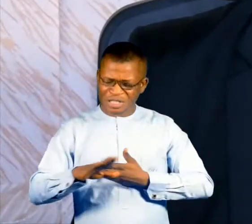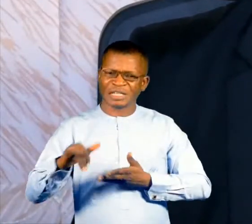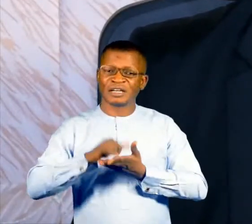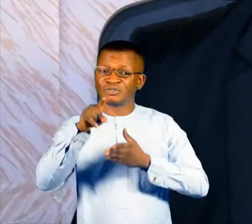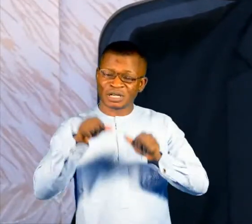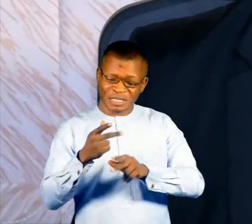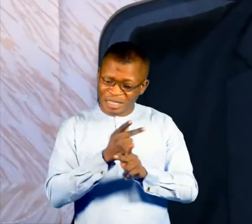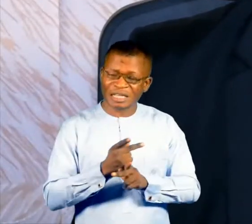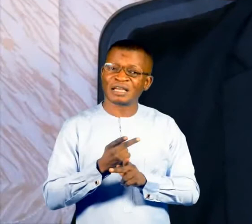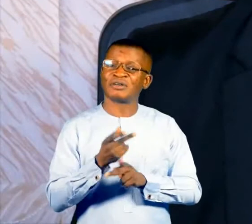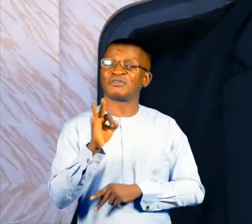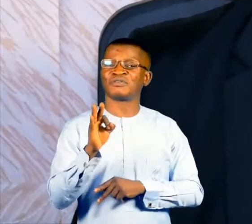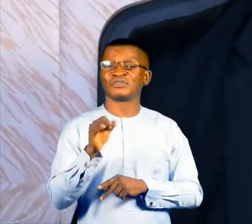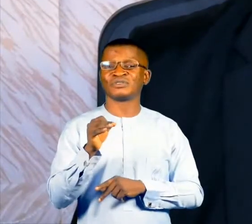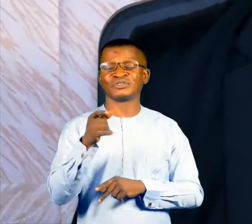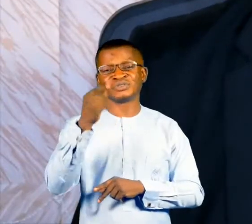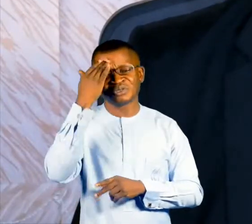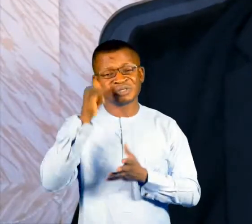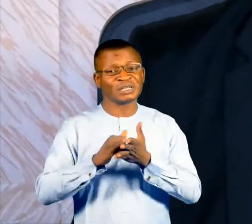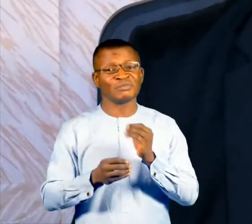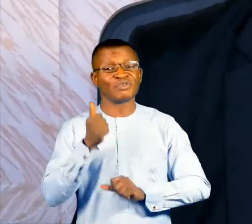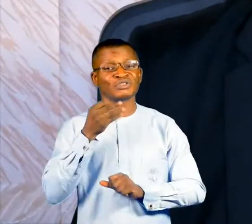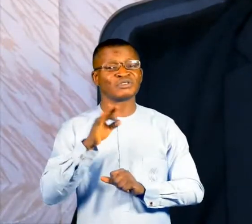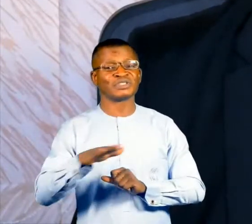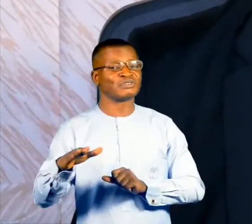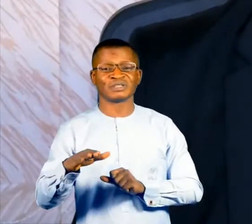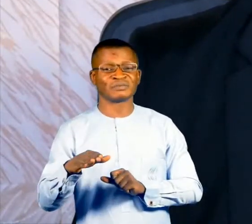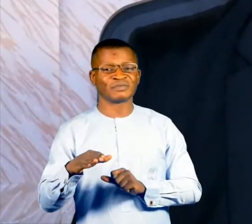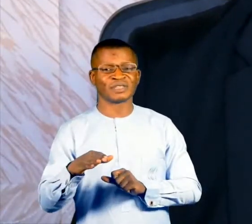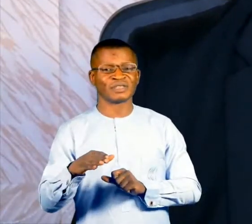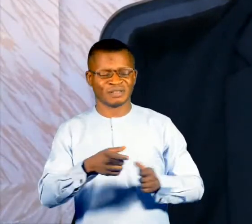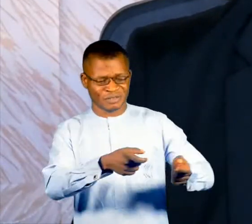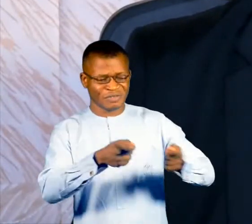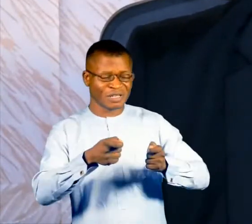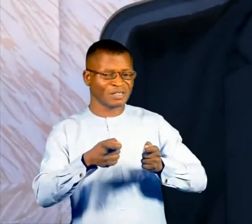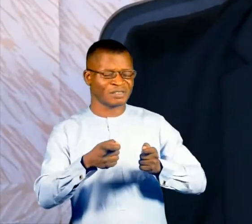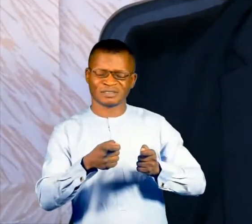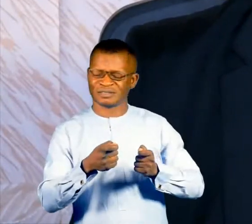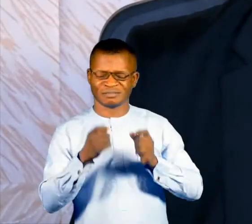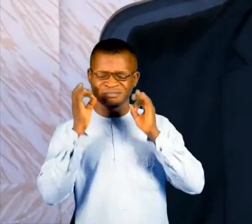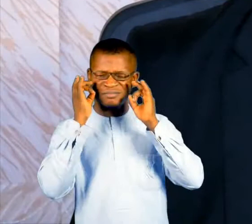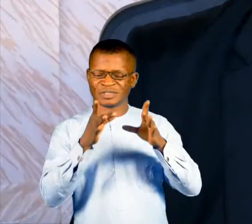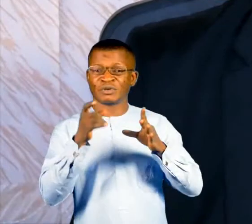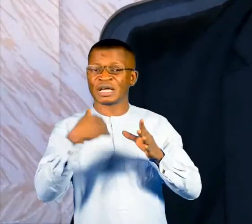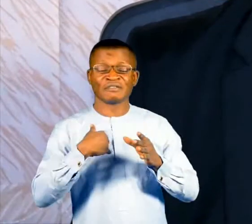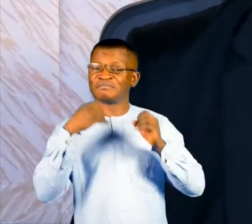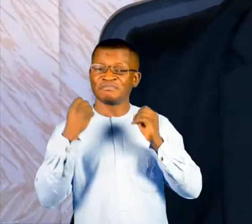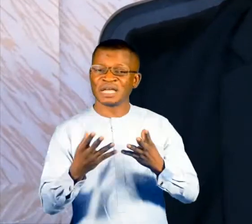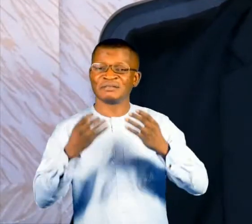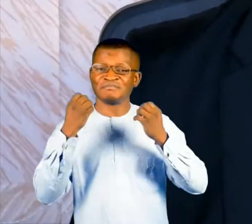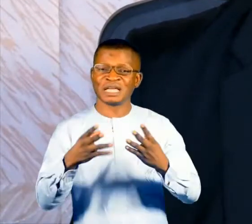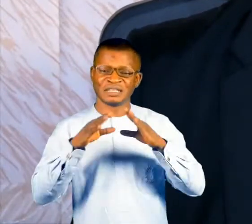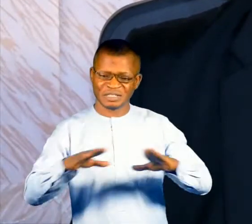for. Do you know that some of these children that are trafficked is so pathetic? We handle cases of children